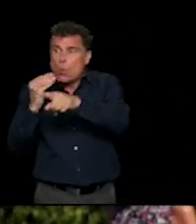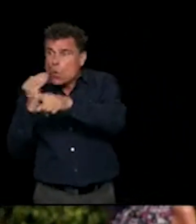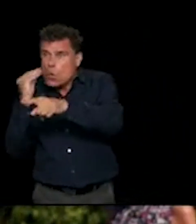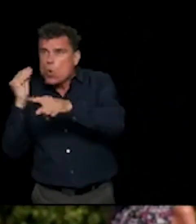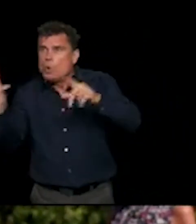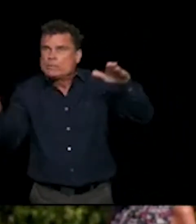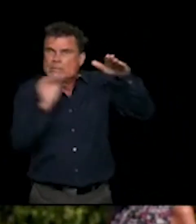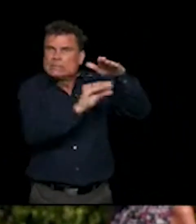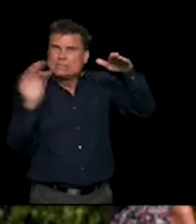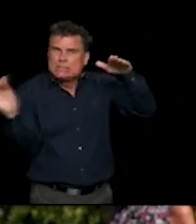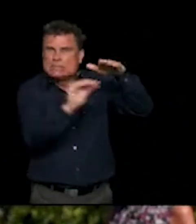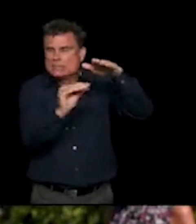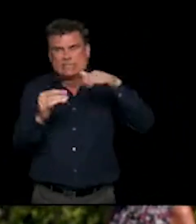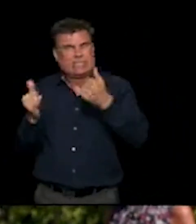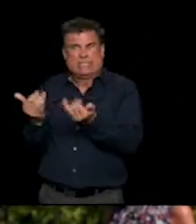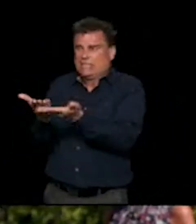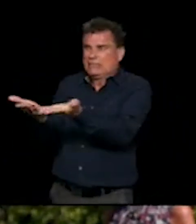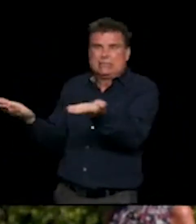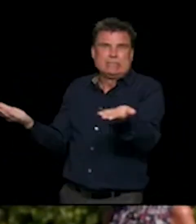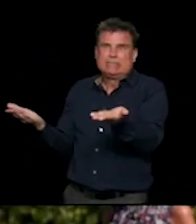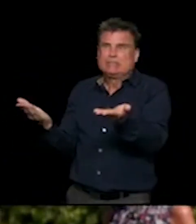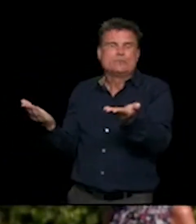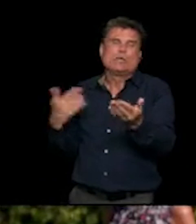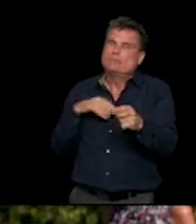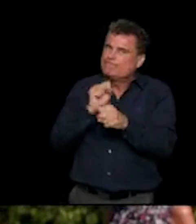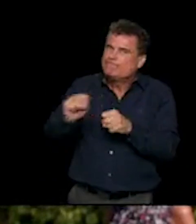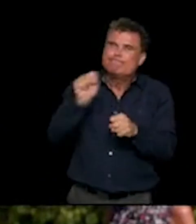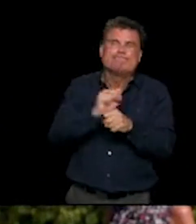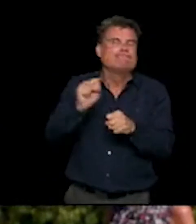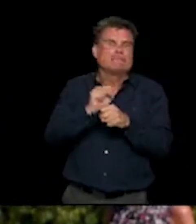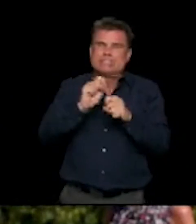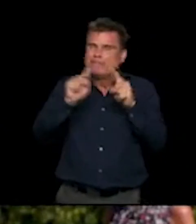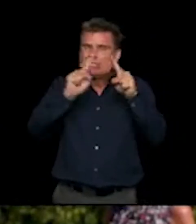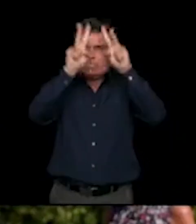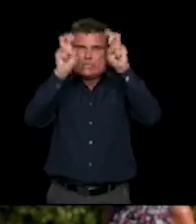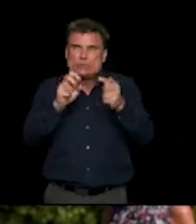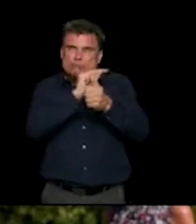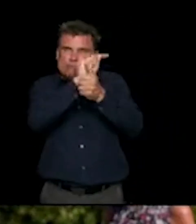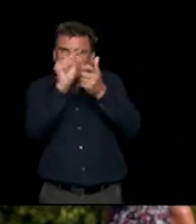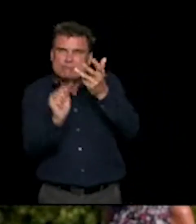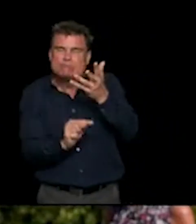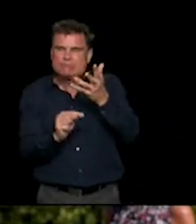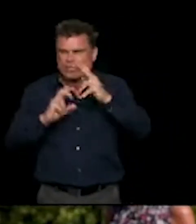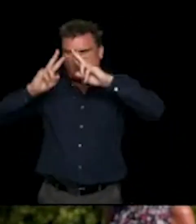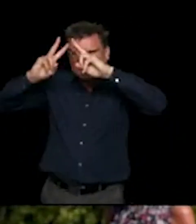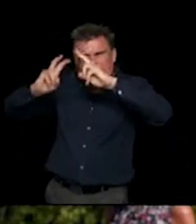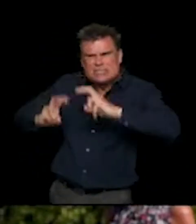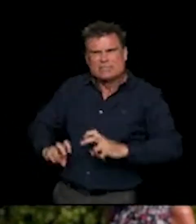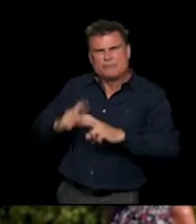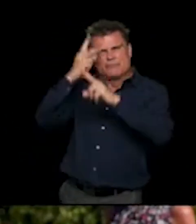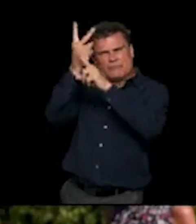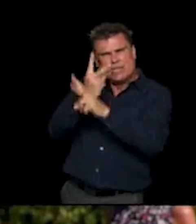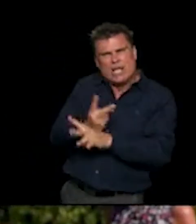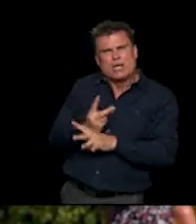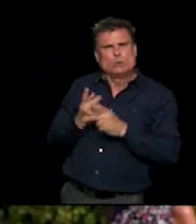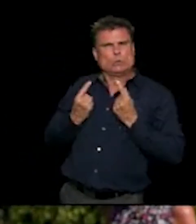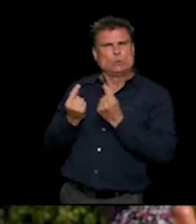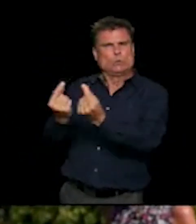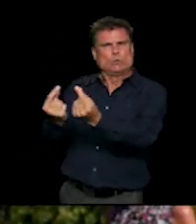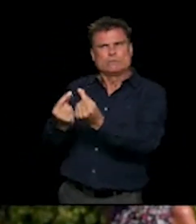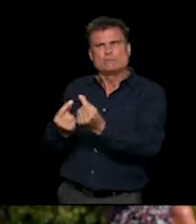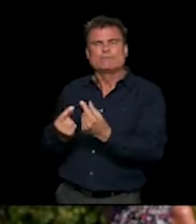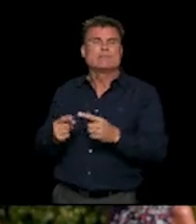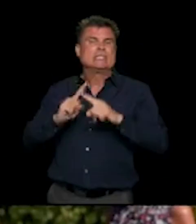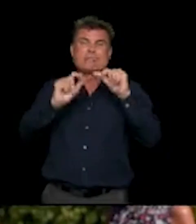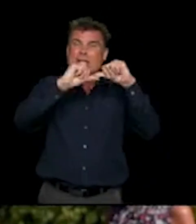just working on exactly the details and coordinating with other agencies. But you will be hearing something from me in the coming days about